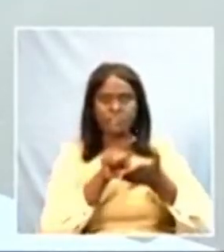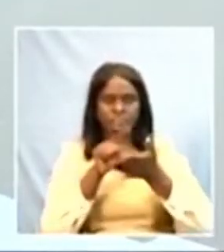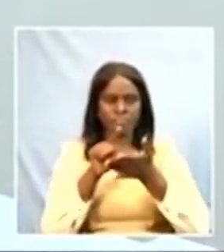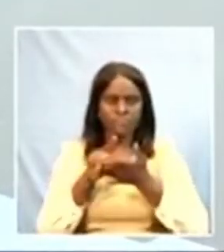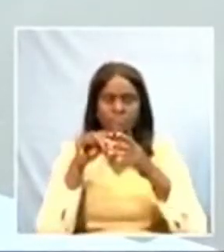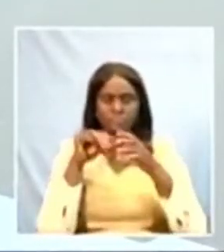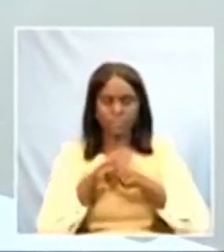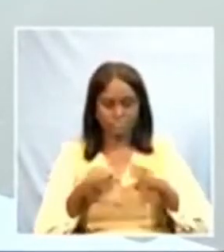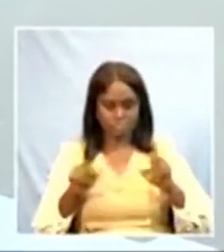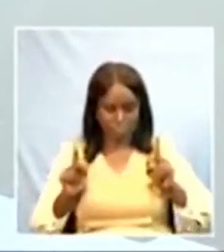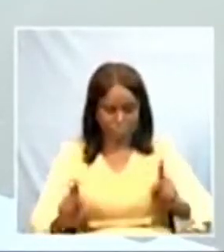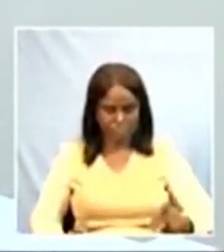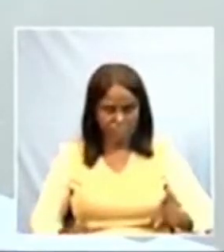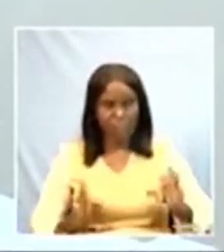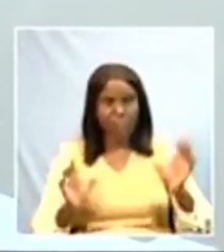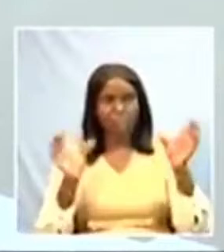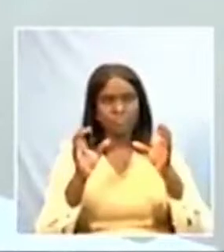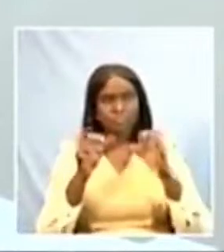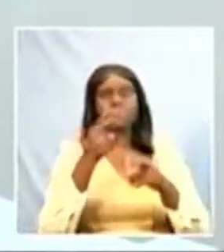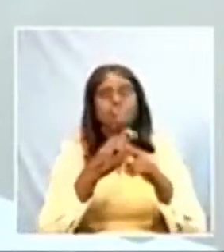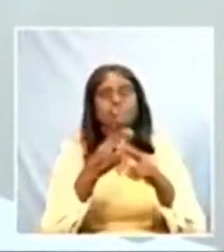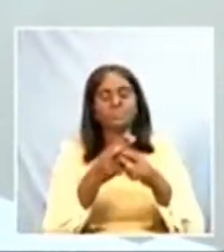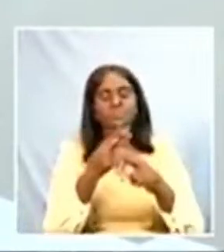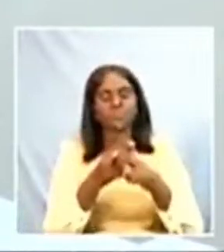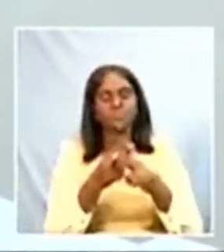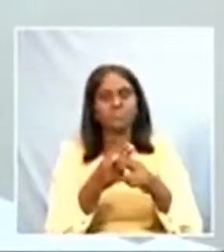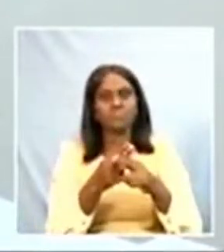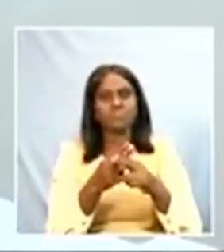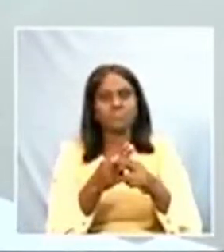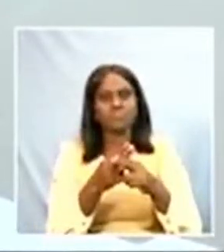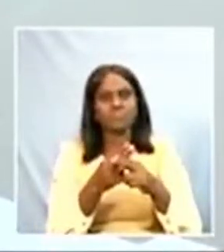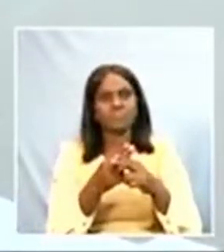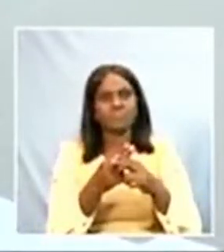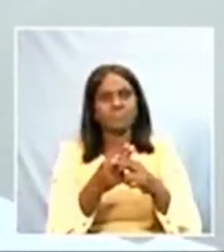in a personal club's names.